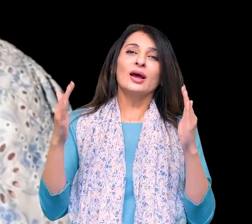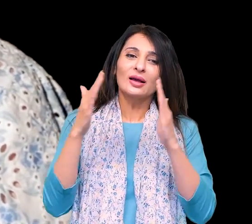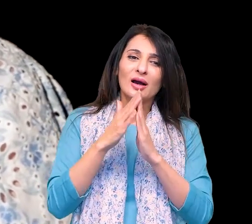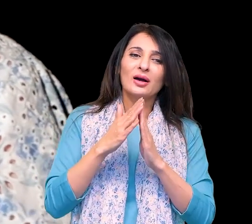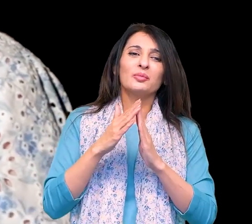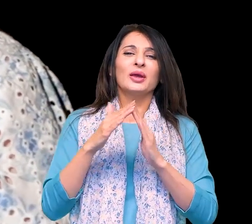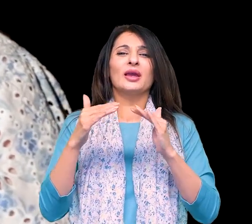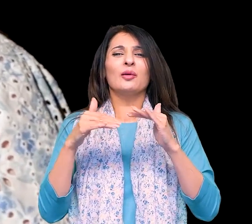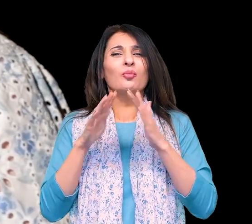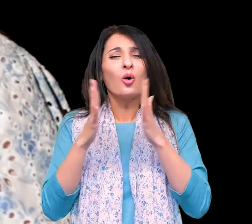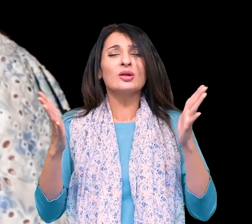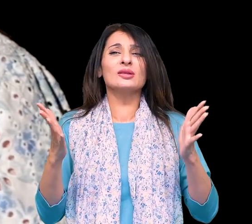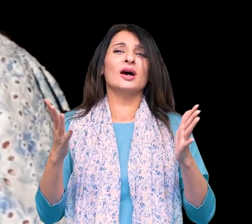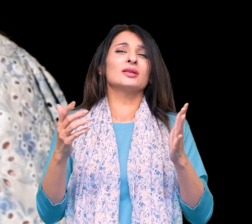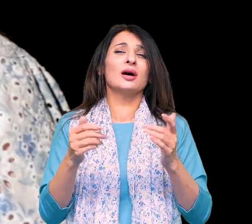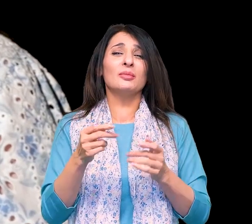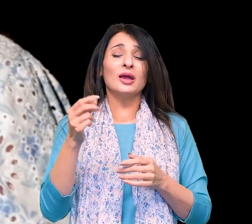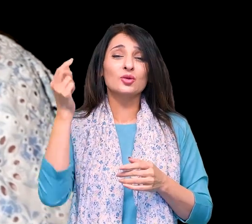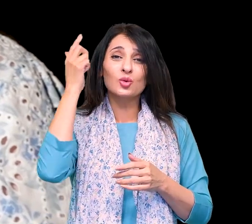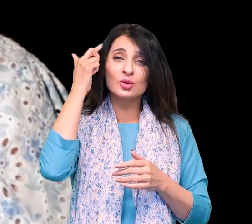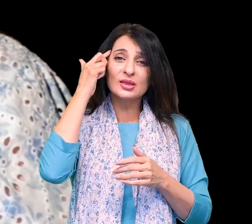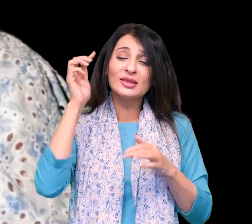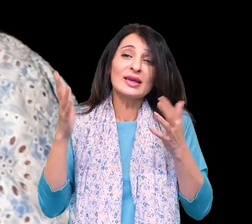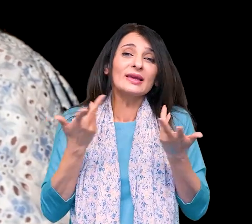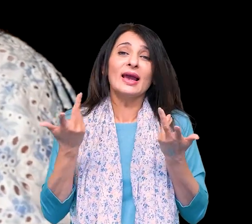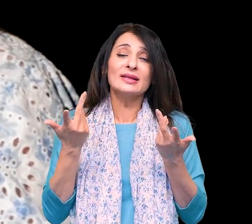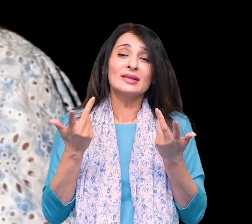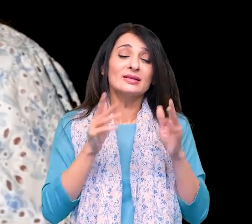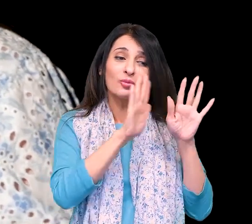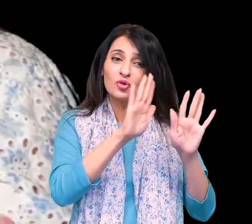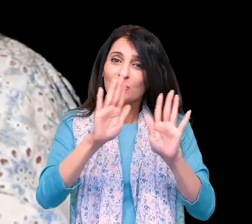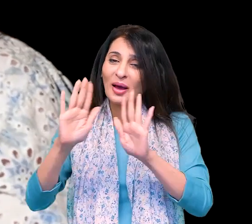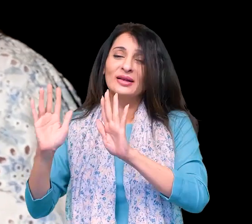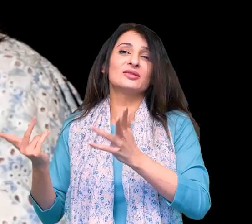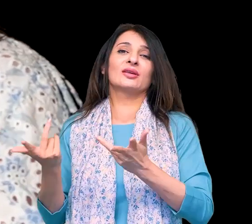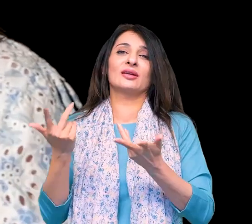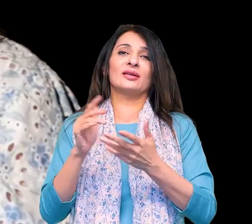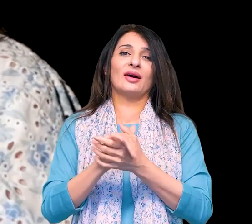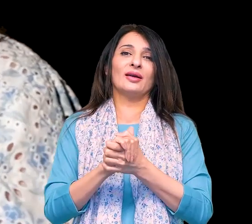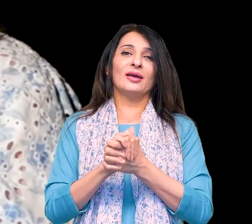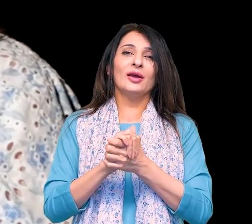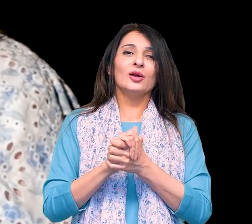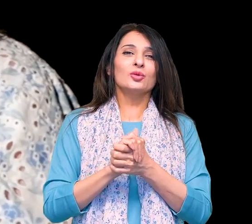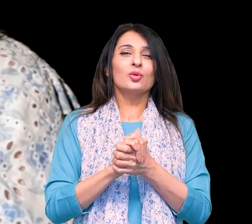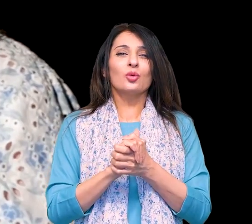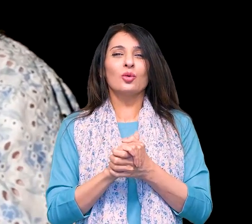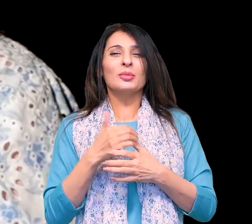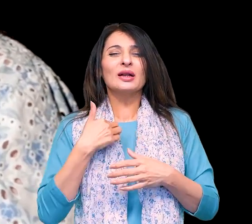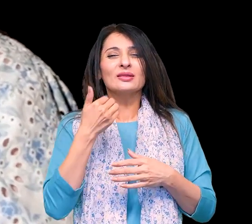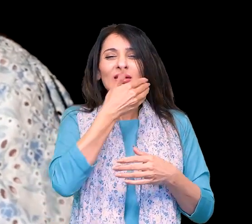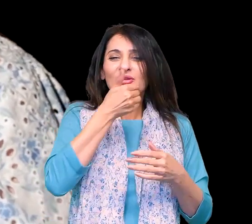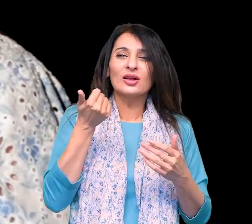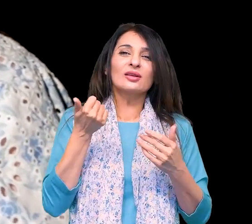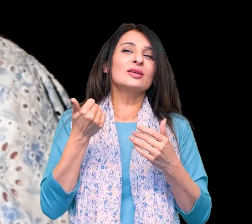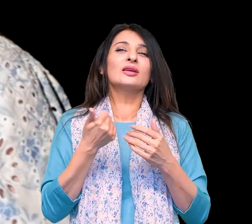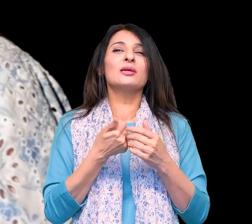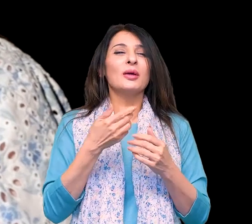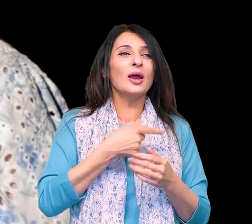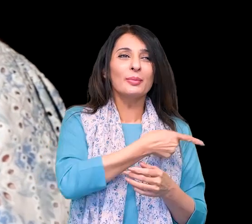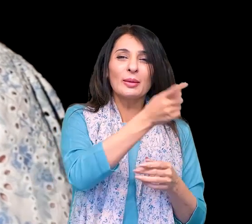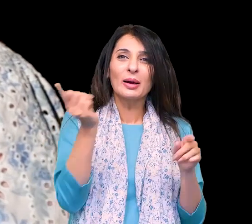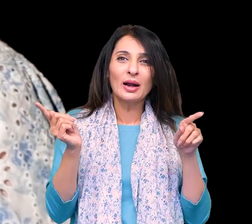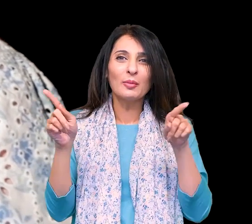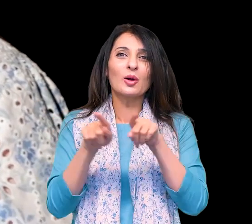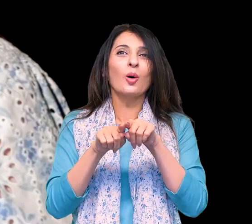that community, hence I began Scaryammi. And it exploded very quickly, which made me realize that there are hundreds